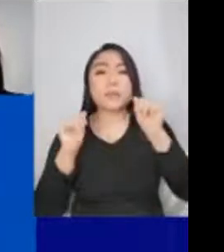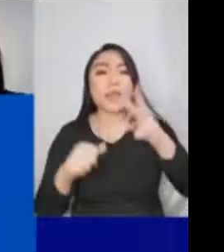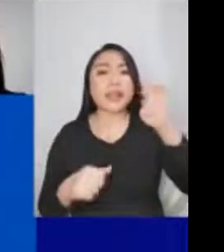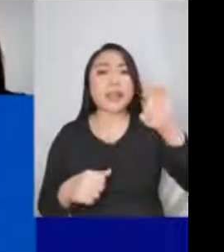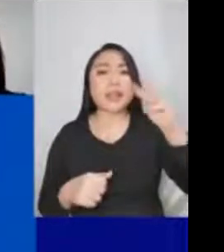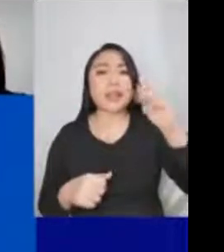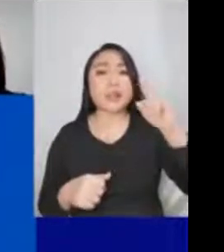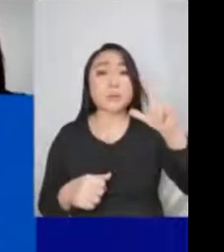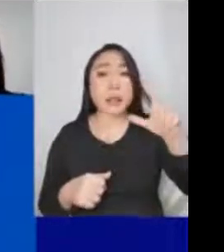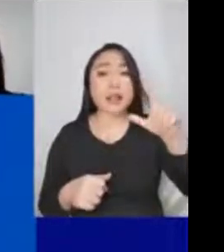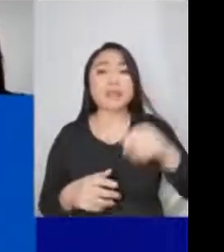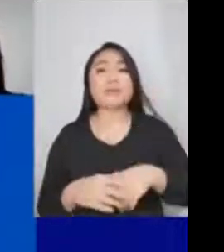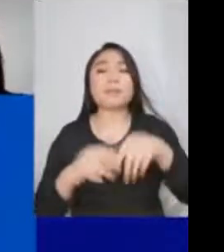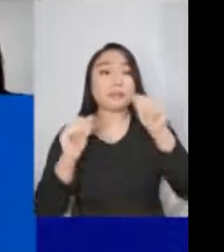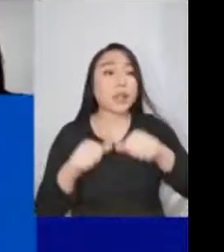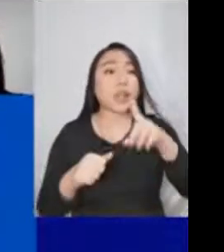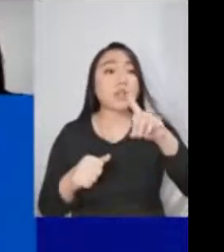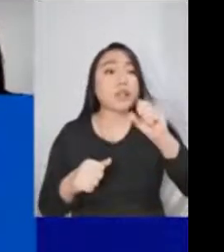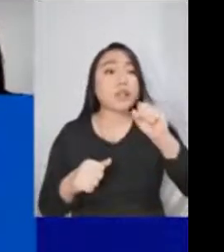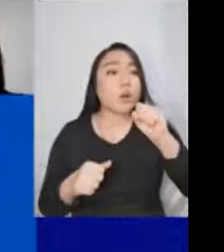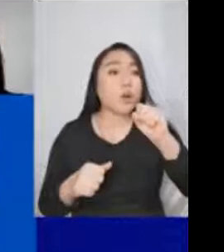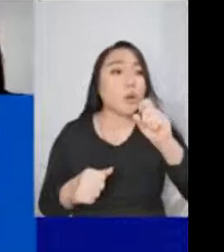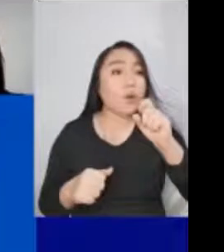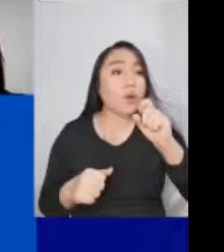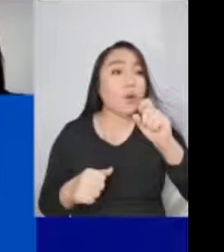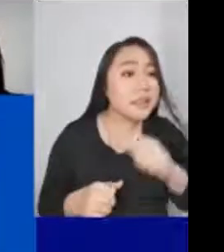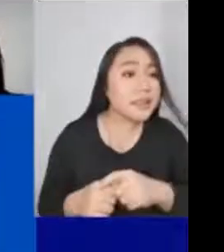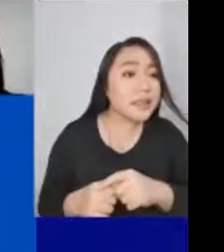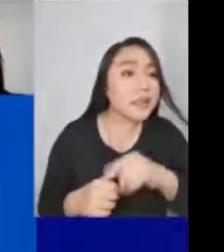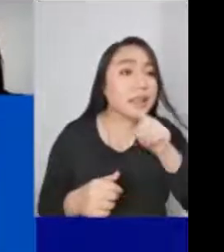instagram.com/dost.stii.library. You can email us at